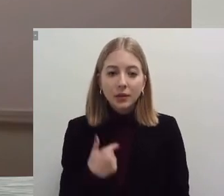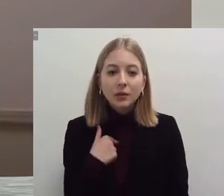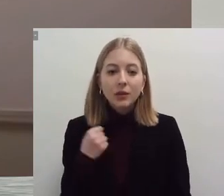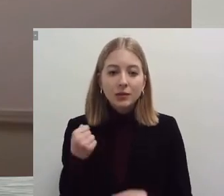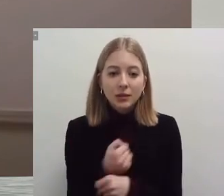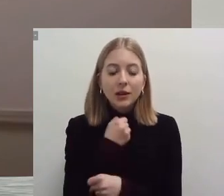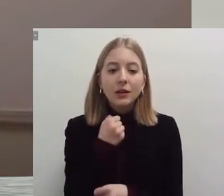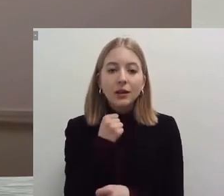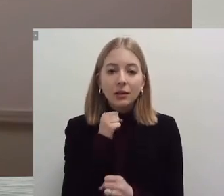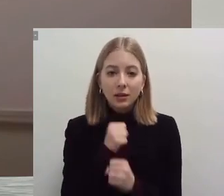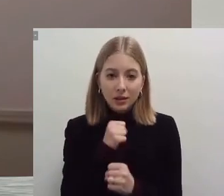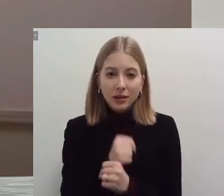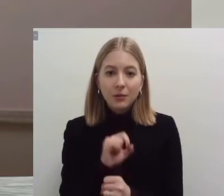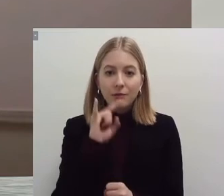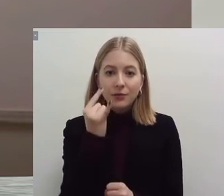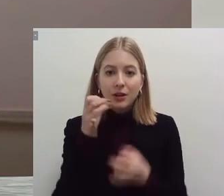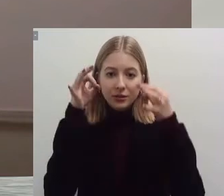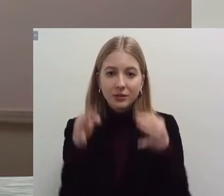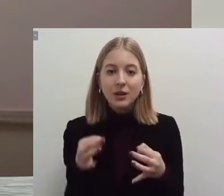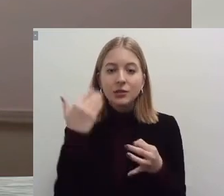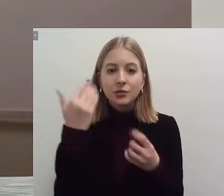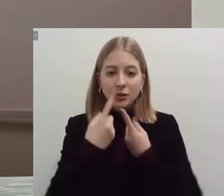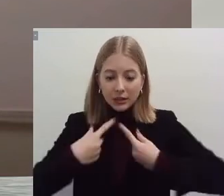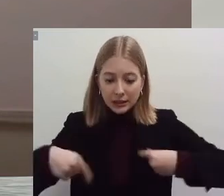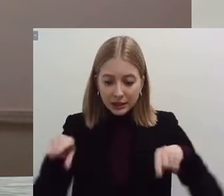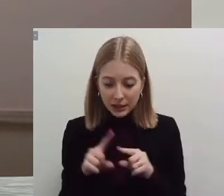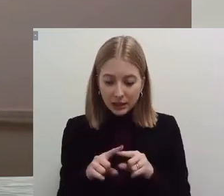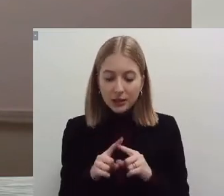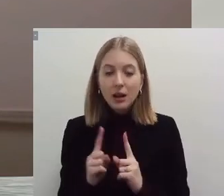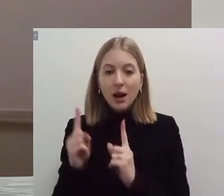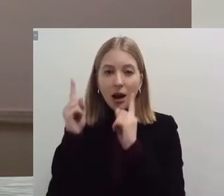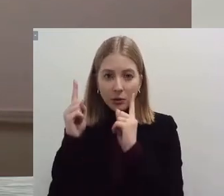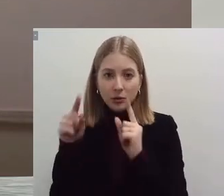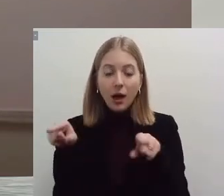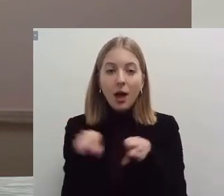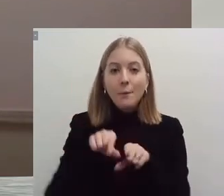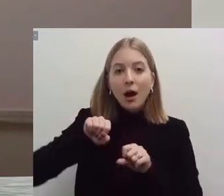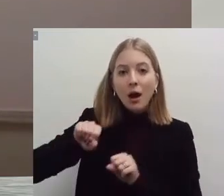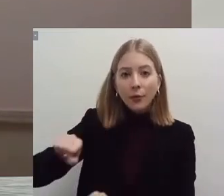relentlessly advocating for the quality of alternative care.